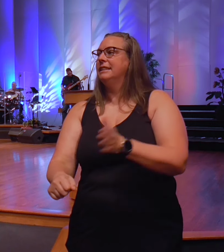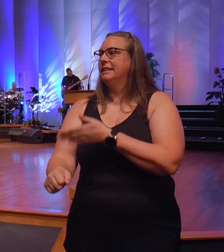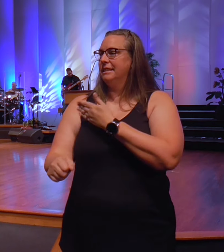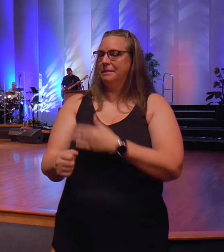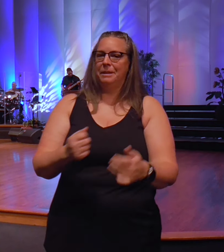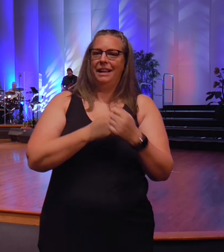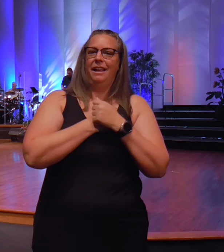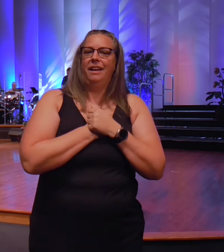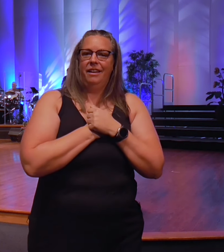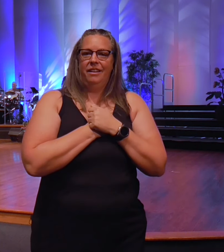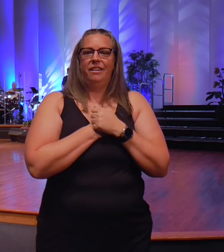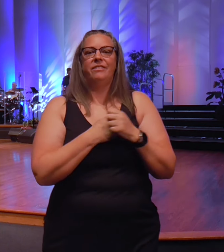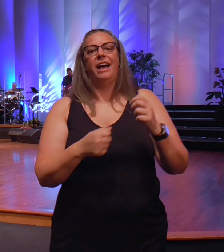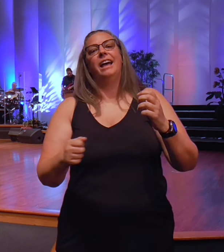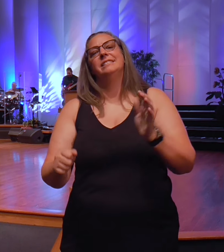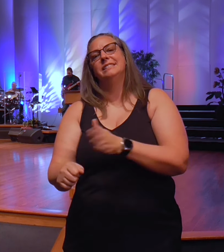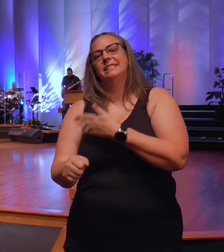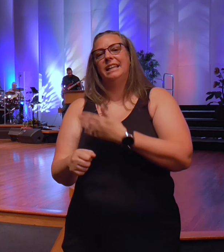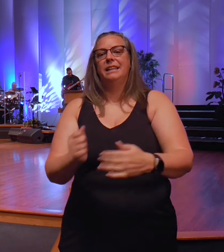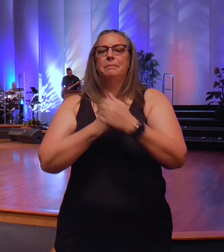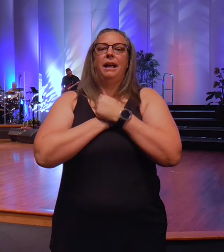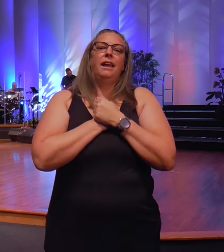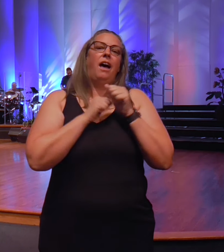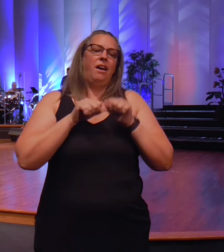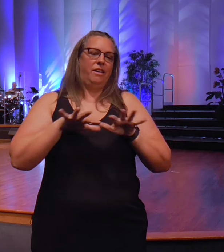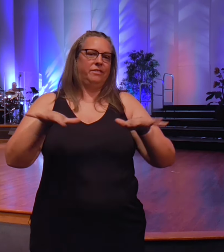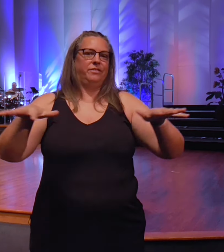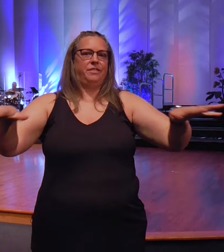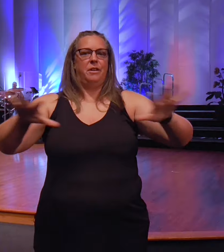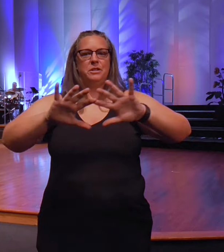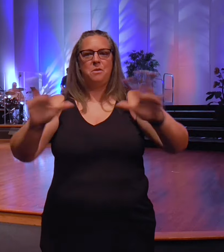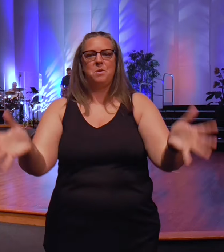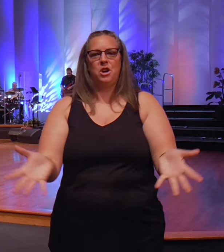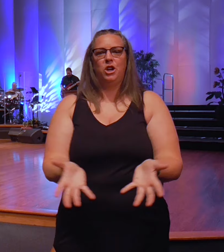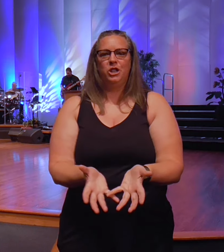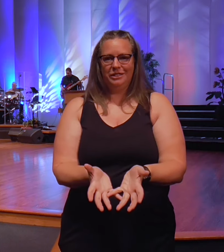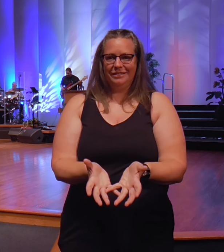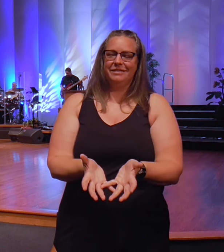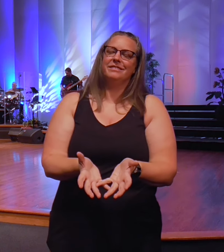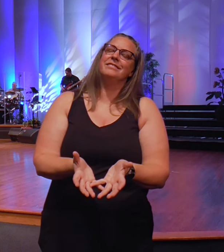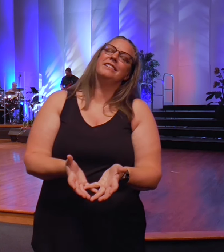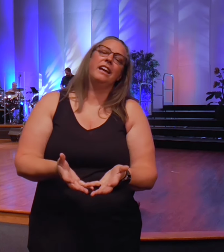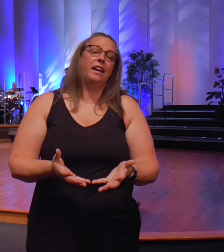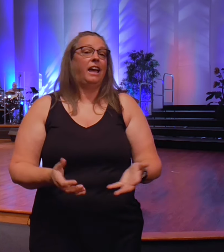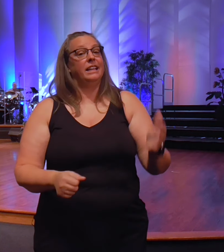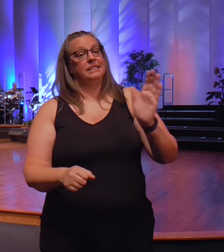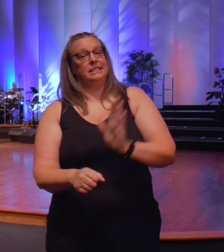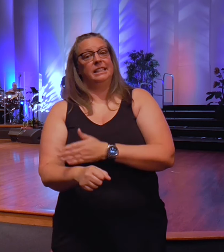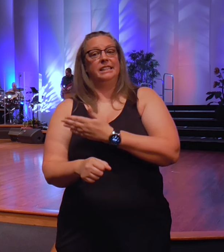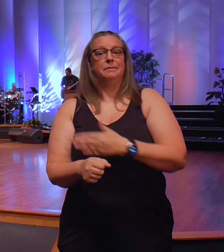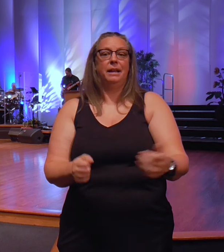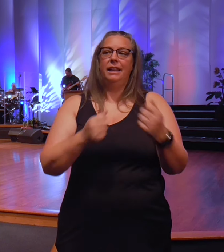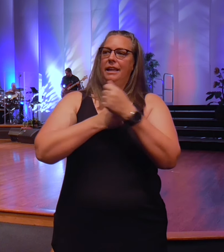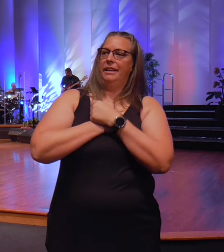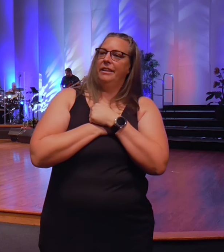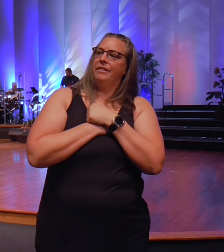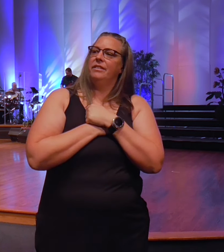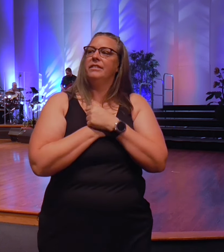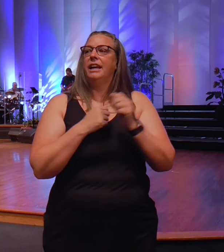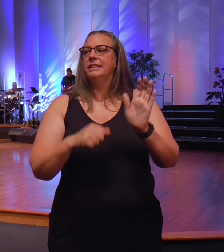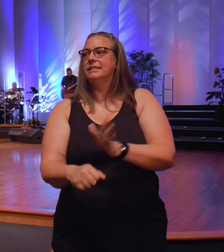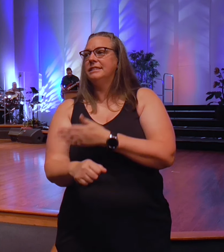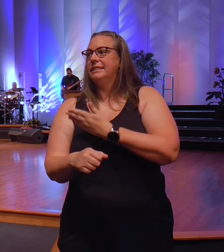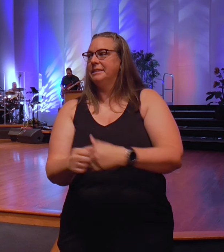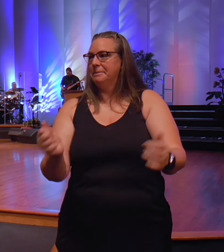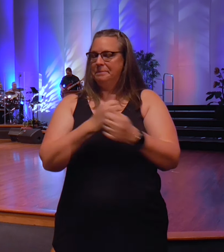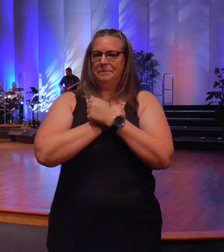I sing my love. I sing my love into the world. I sing my